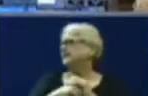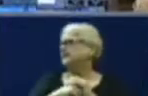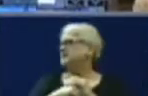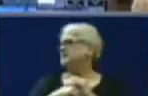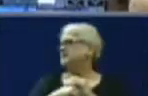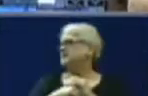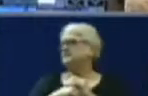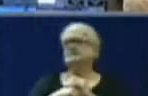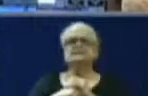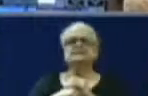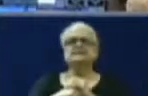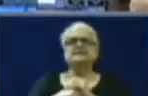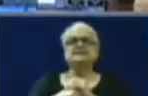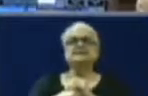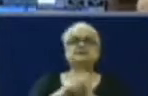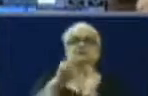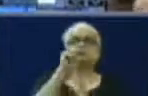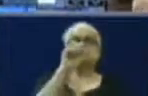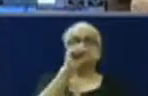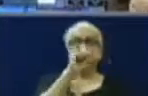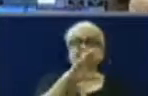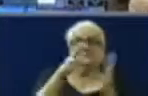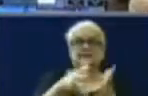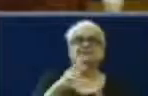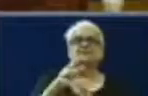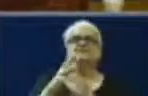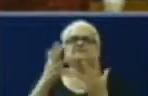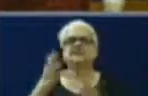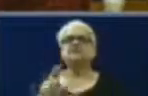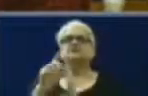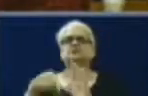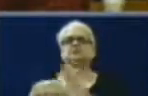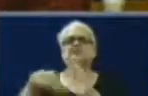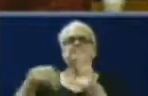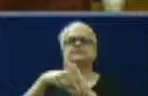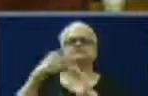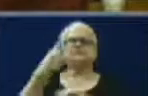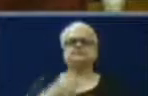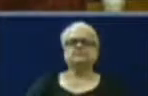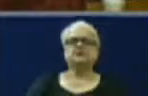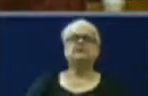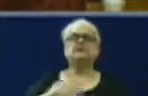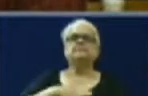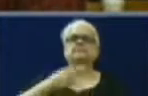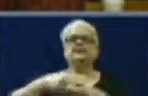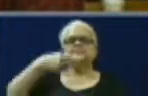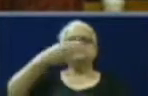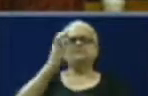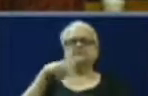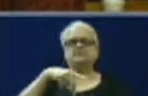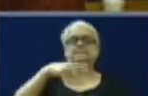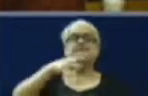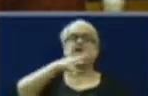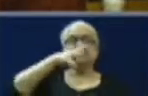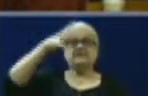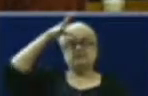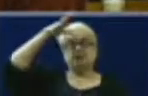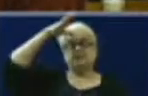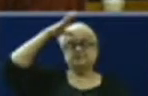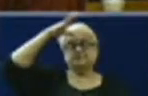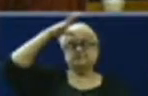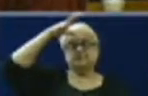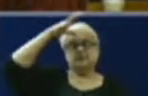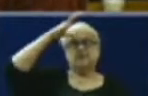of that 30, it'll ring twice. So you may begin. Ladies and gentlemen, my name is Philip Setters, and I am a parent. My family has